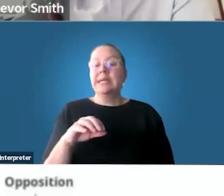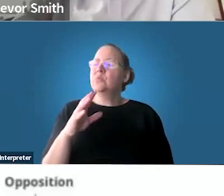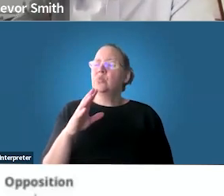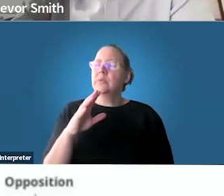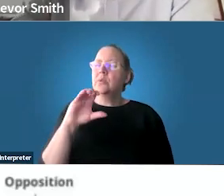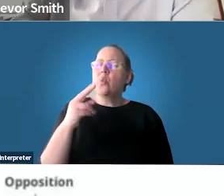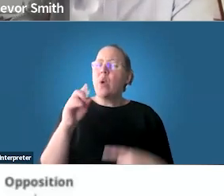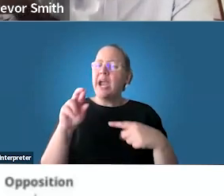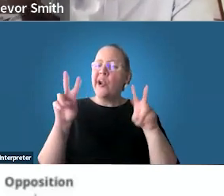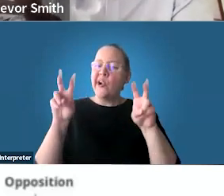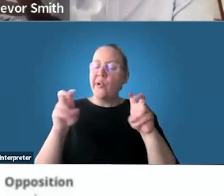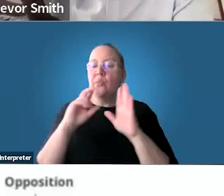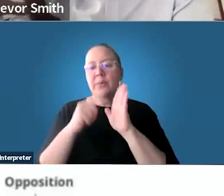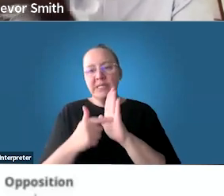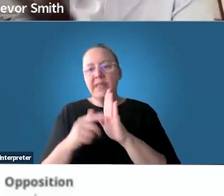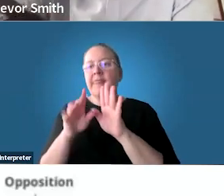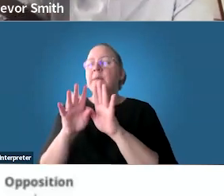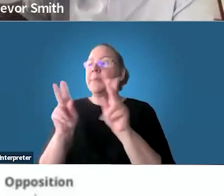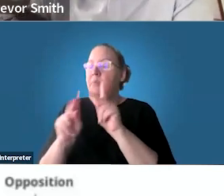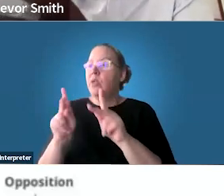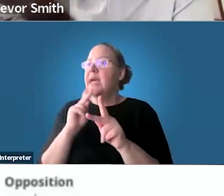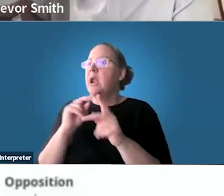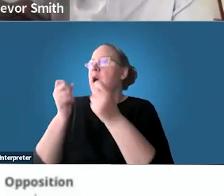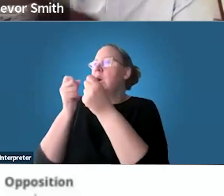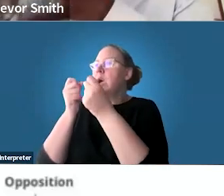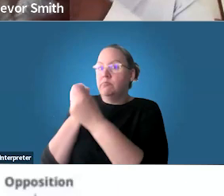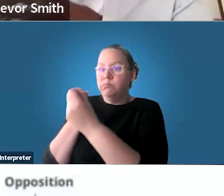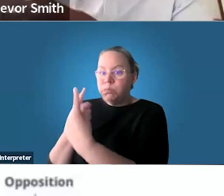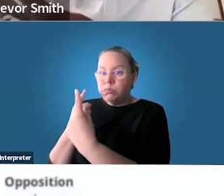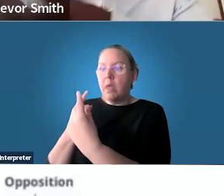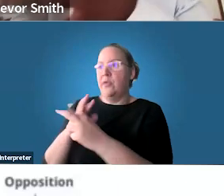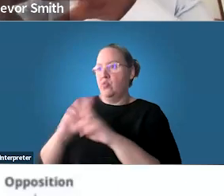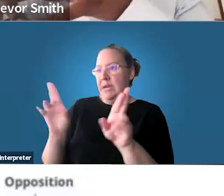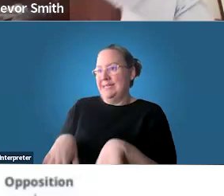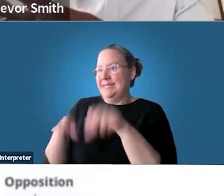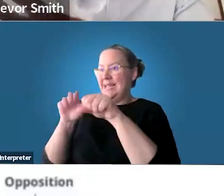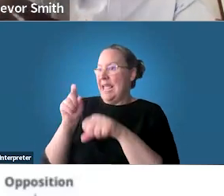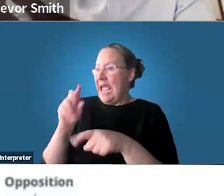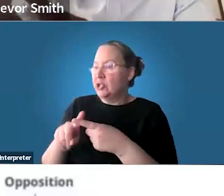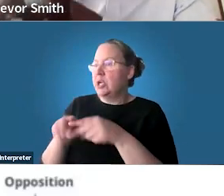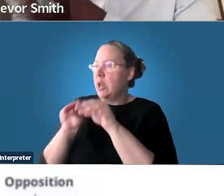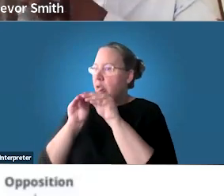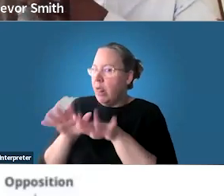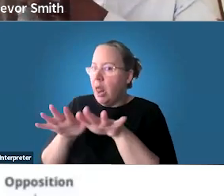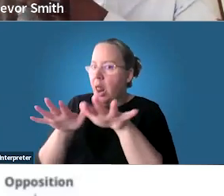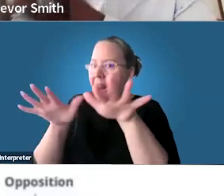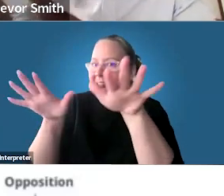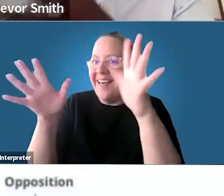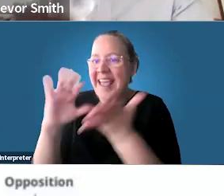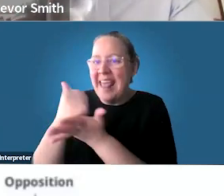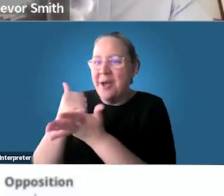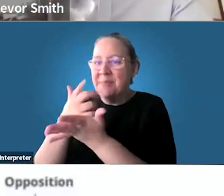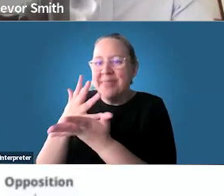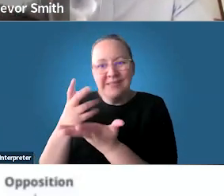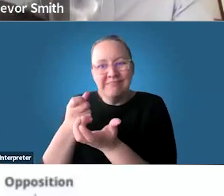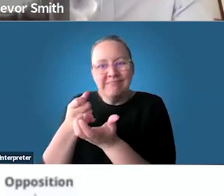are deeply aligned with our values and messages. They don't just agree, they're ready to take action, echo the message, and help it travel. I think